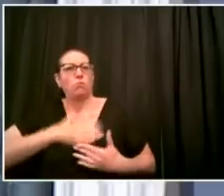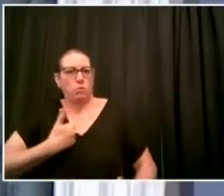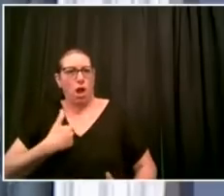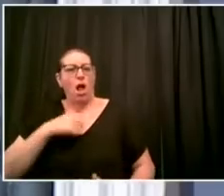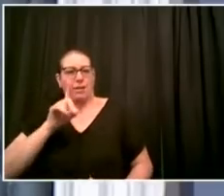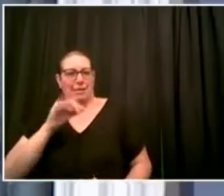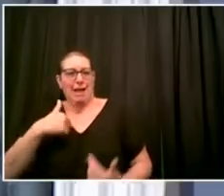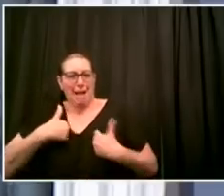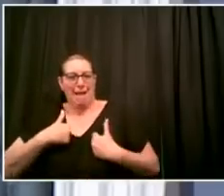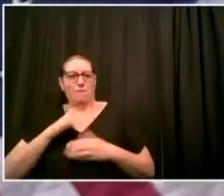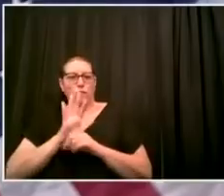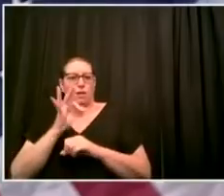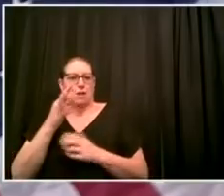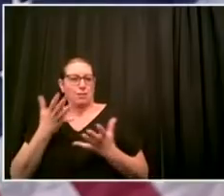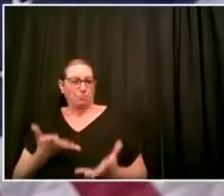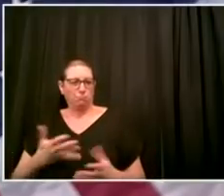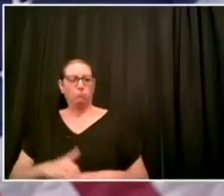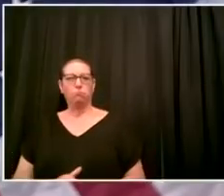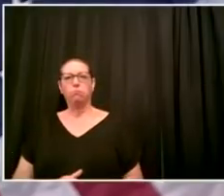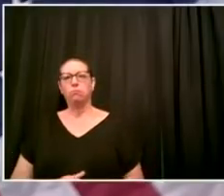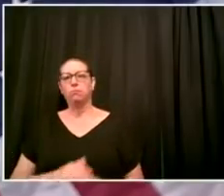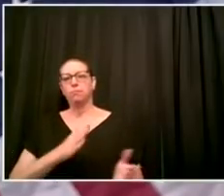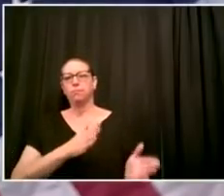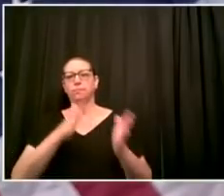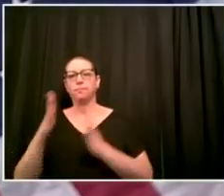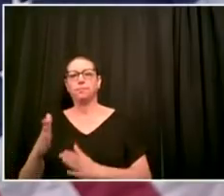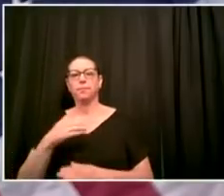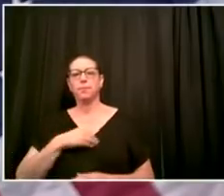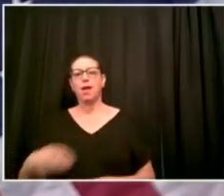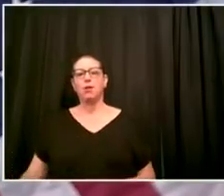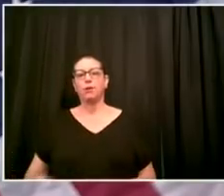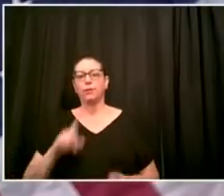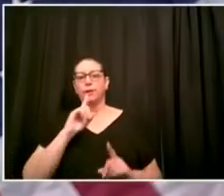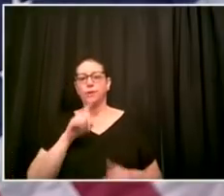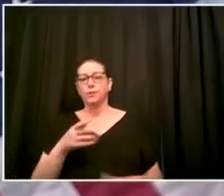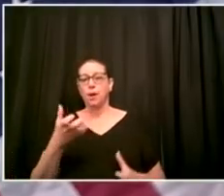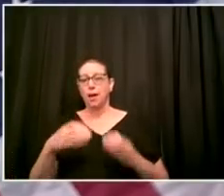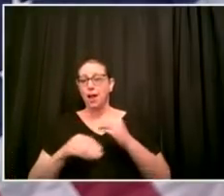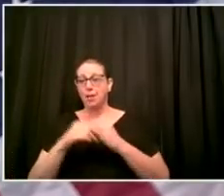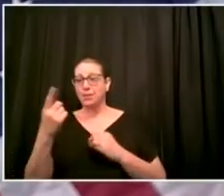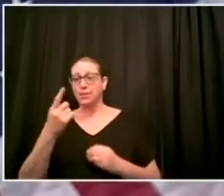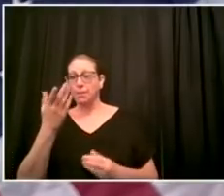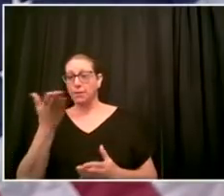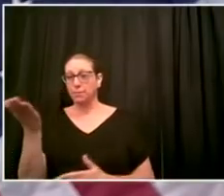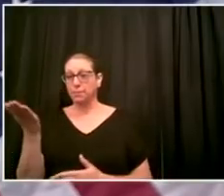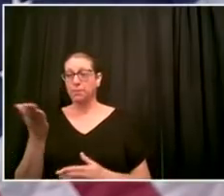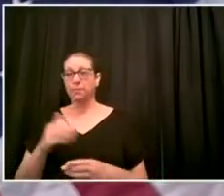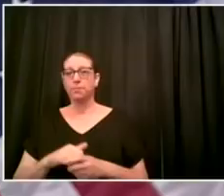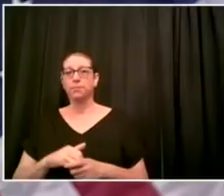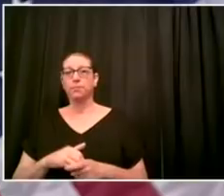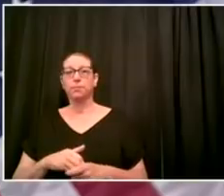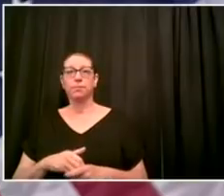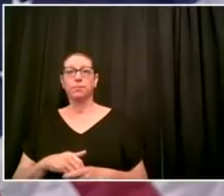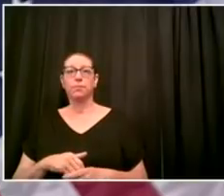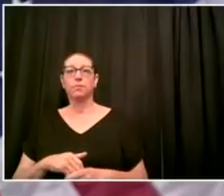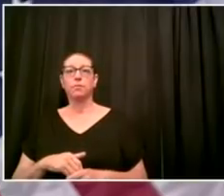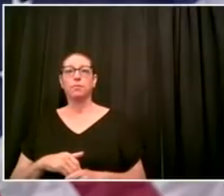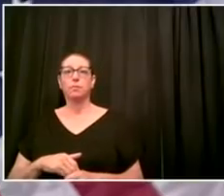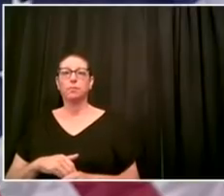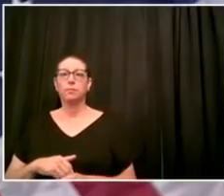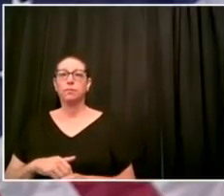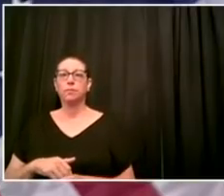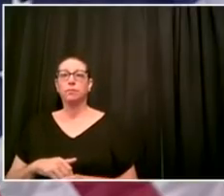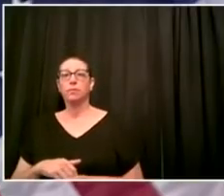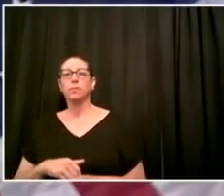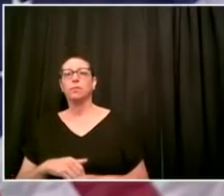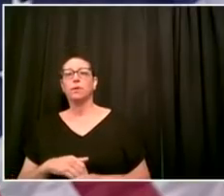communities. Dr. Katz, you want to speak to the Jacoby example and the emergency rooms? Yes, absolutely. Jacoby